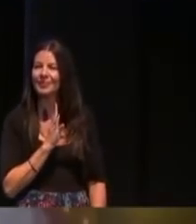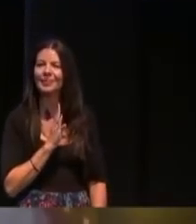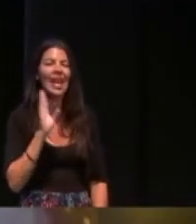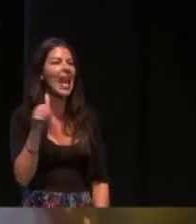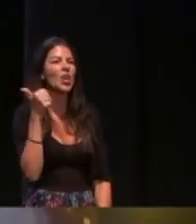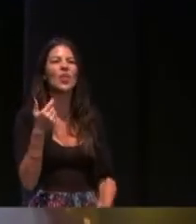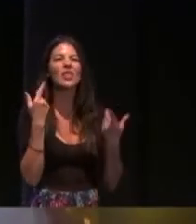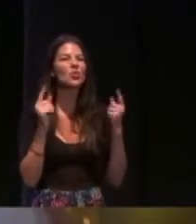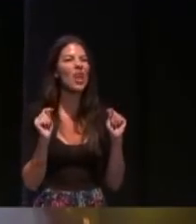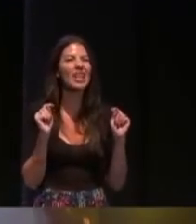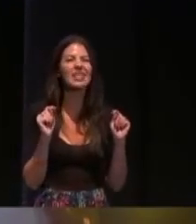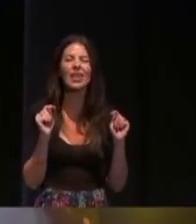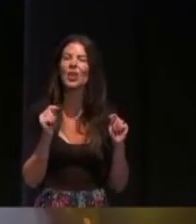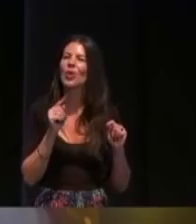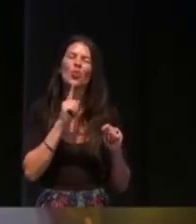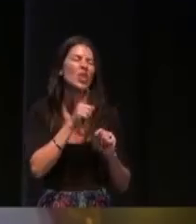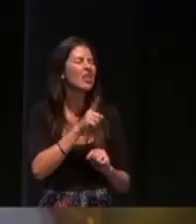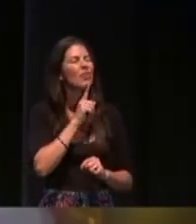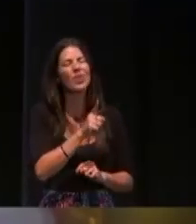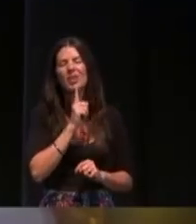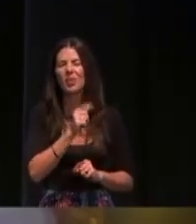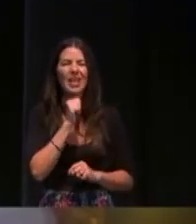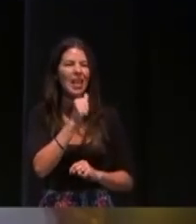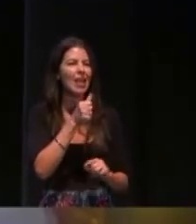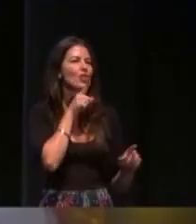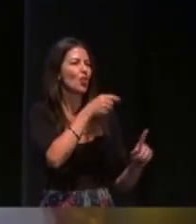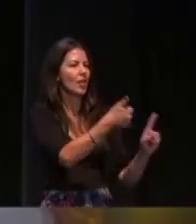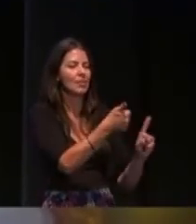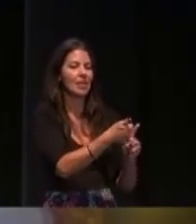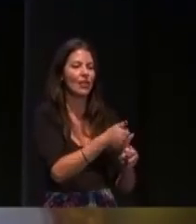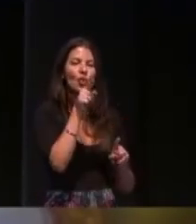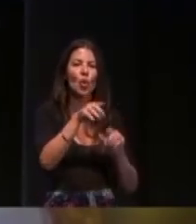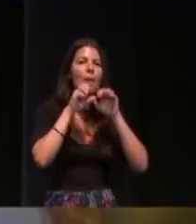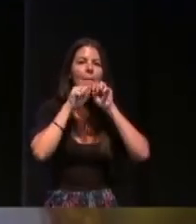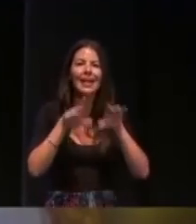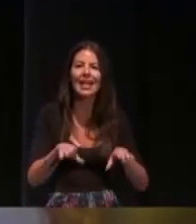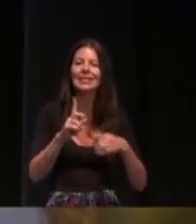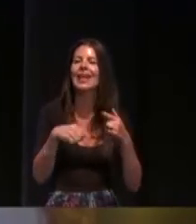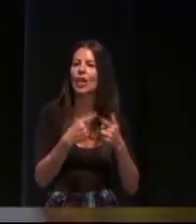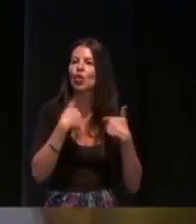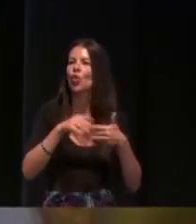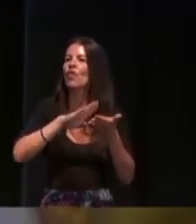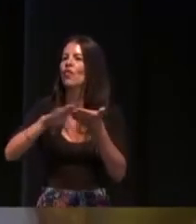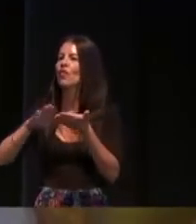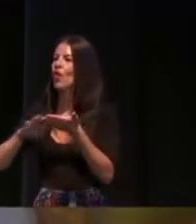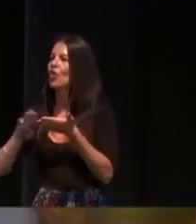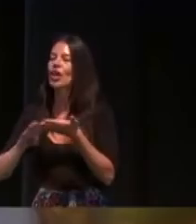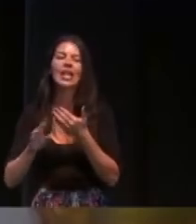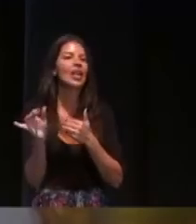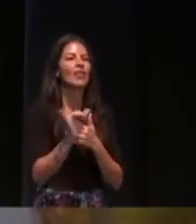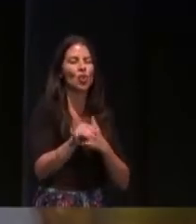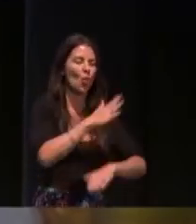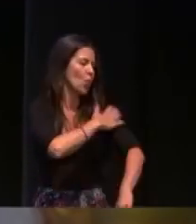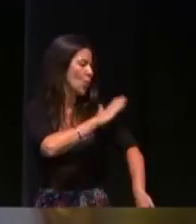Anyone that tries, deeply insecure, you bless and you forgive. Wipe the dust from your